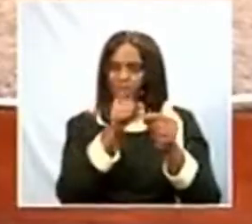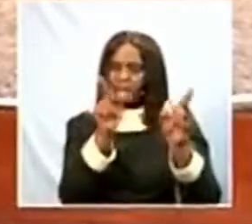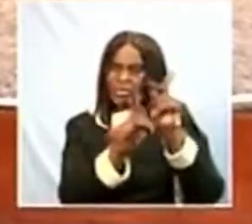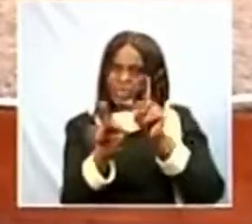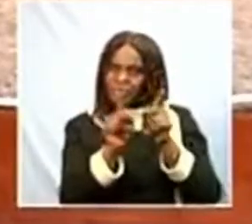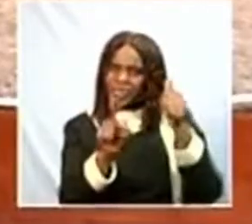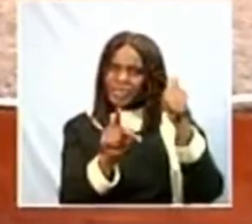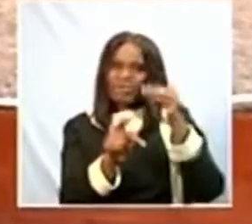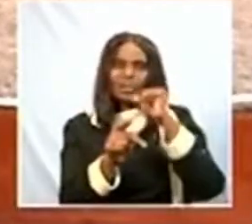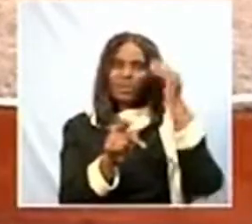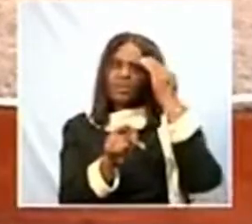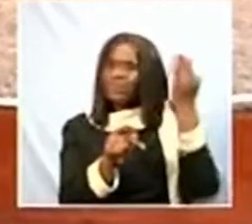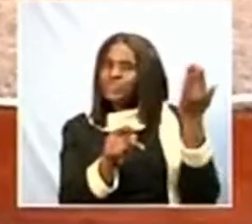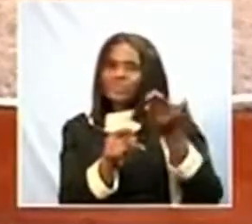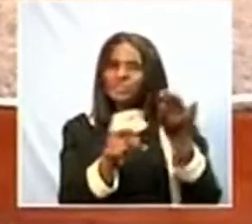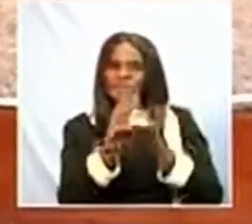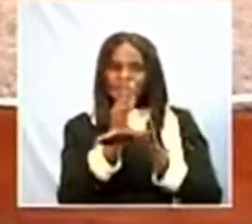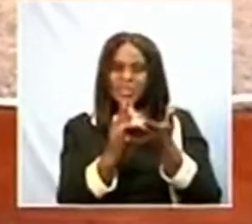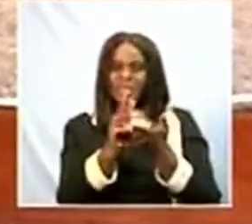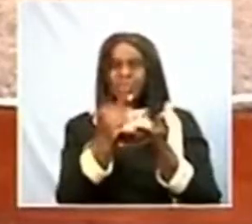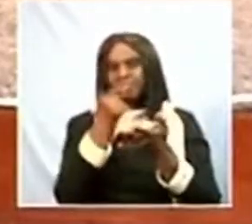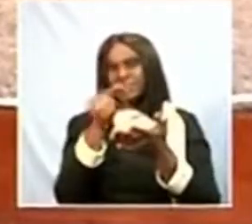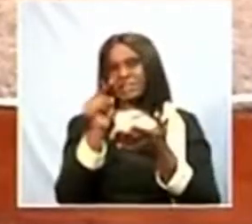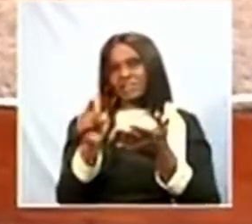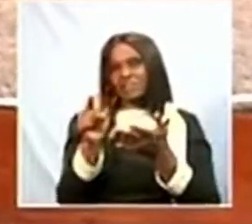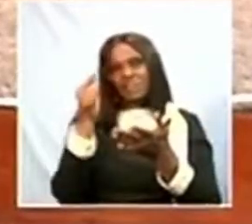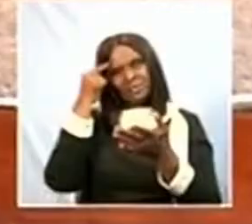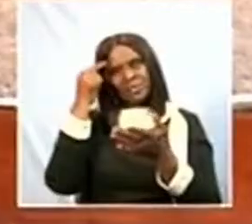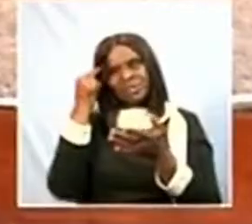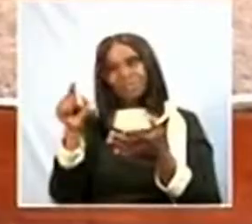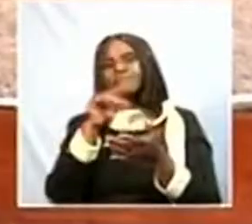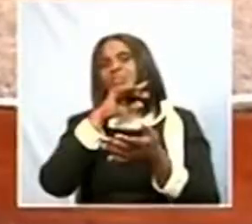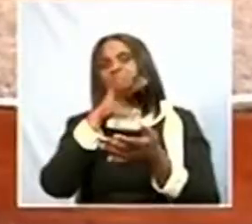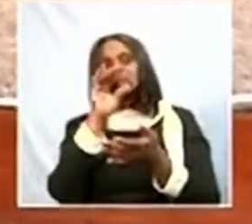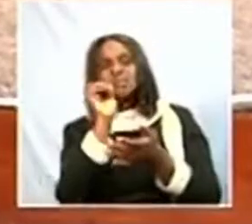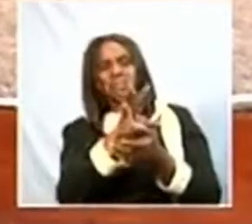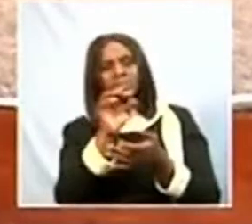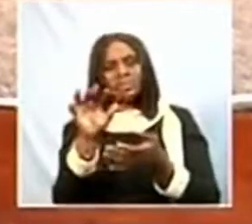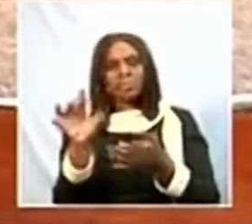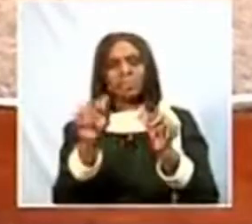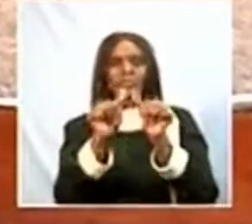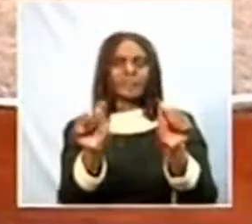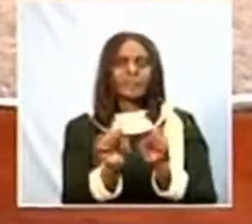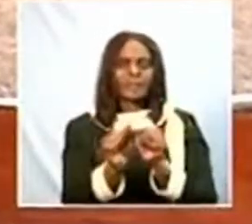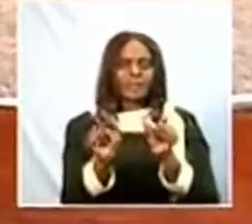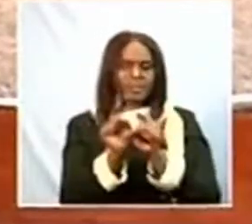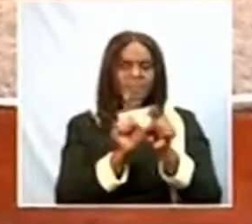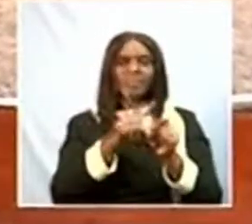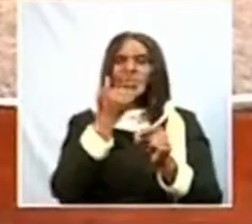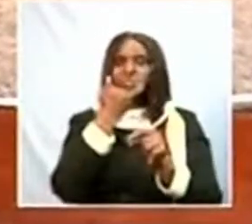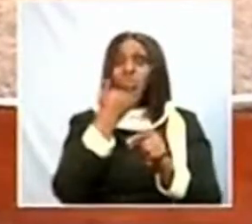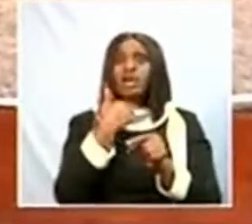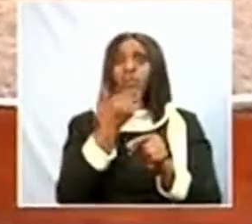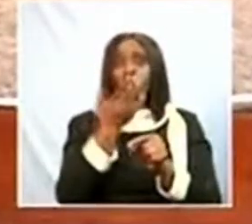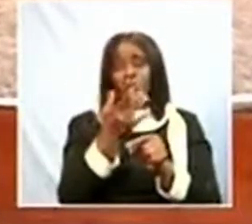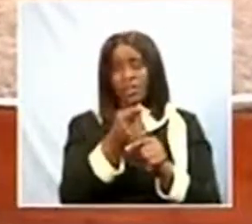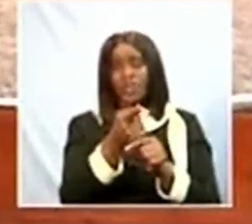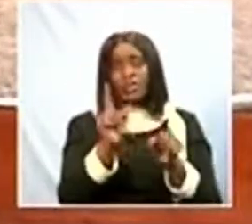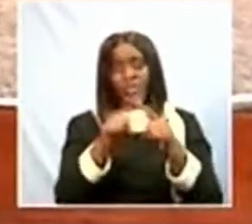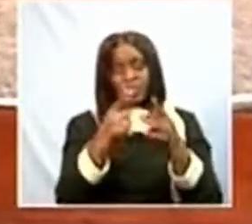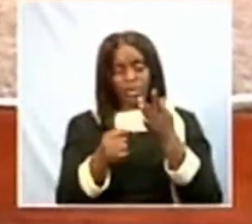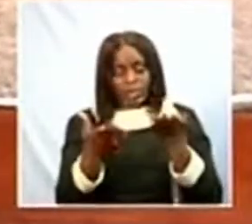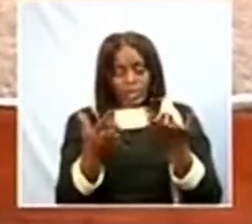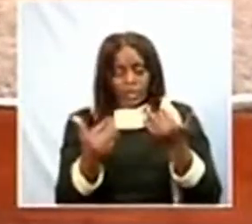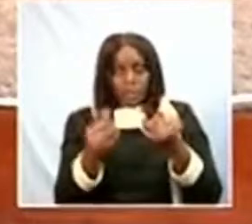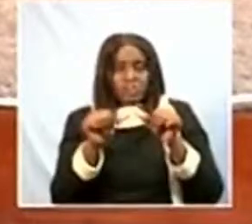so ignorant, Madam Speaker. Someone knows to say dumping garbage in prohibited areas. It's a crime, Madam Speaker. It's an offense. But yet,